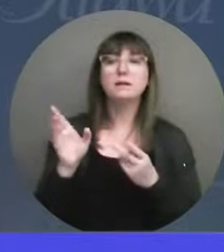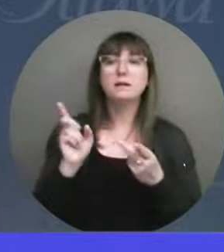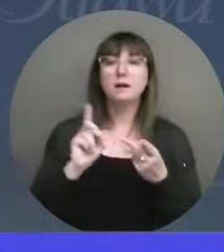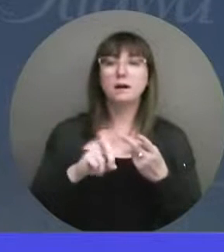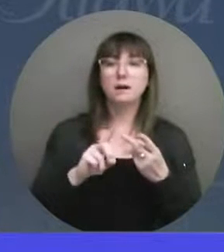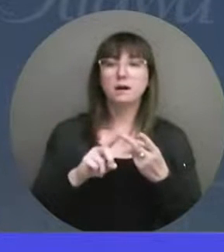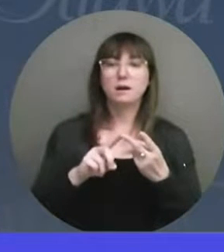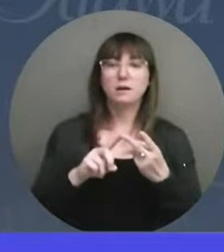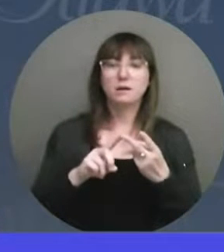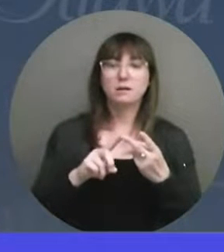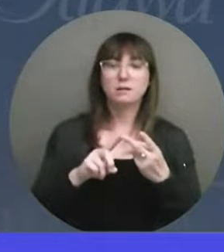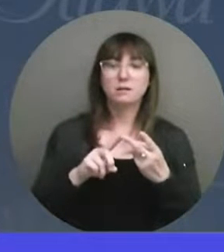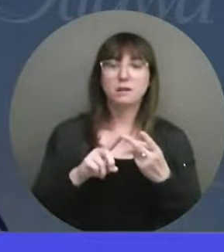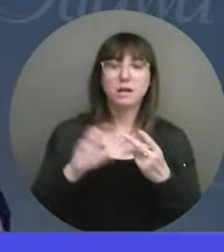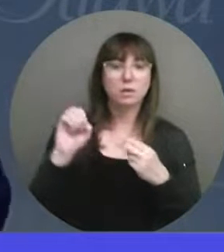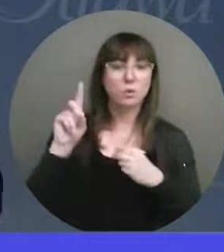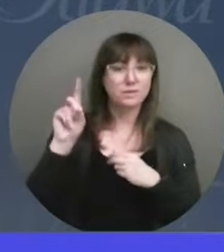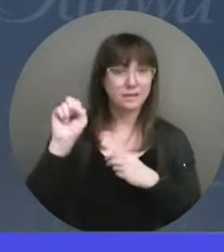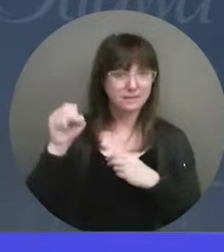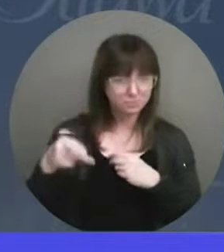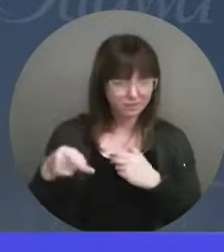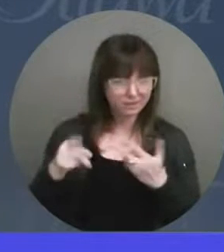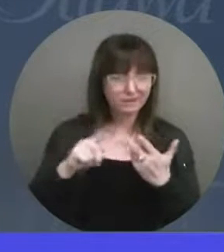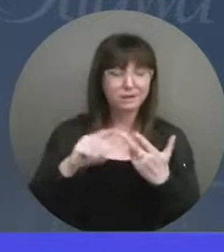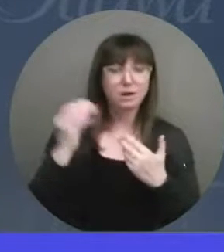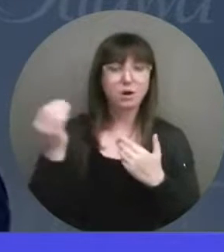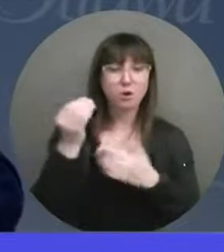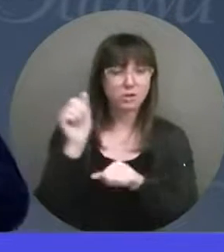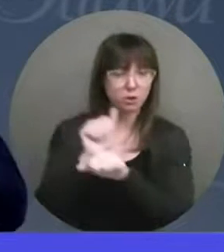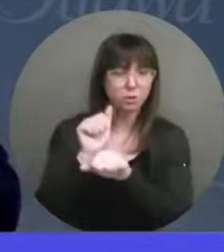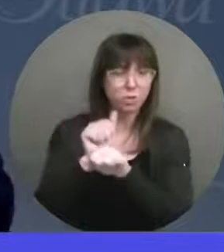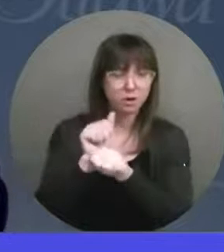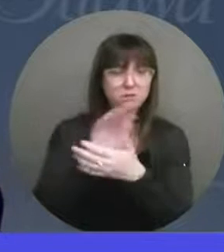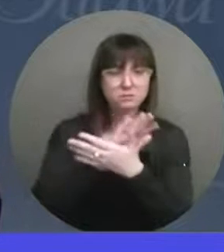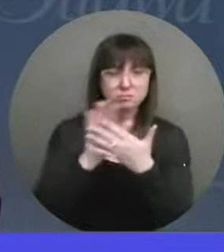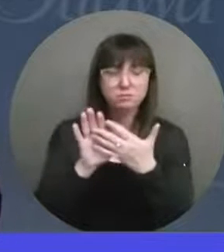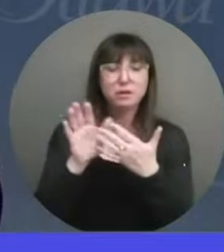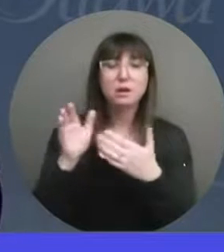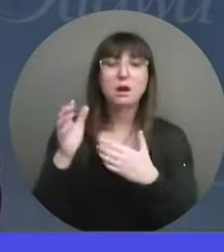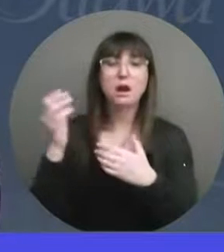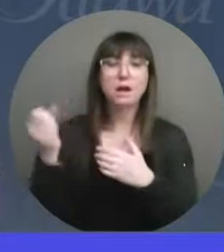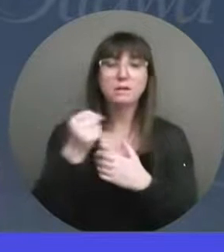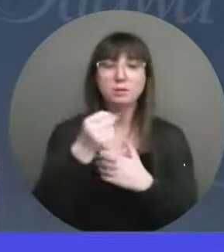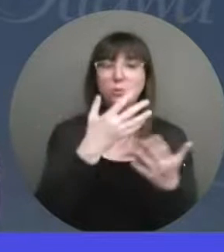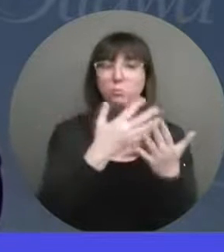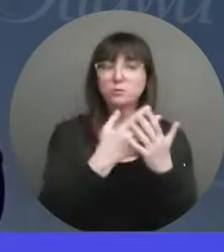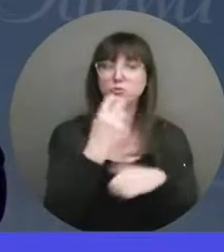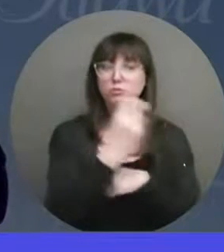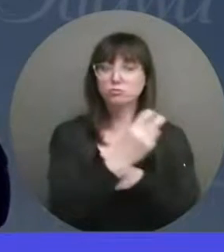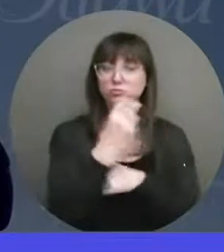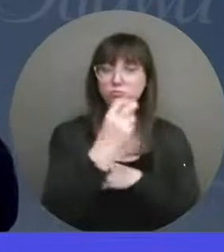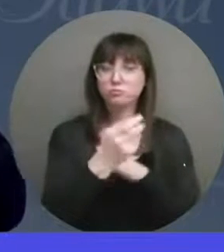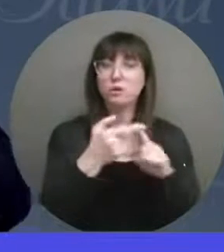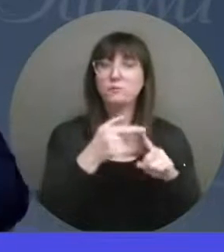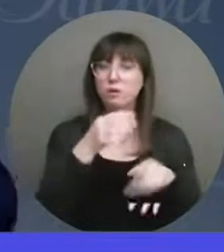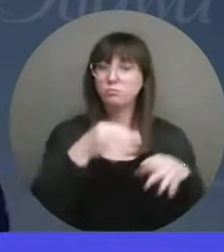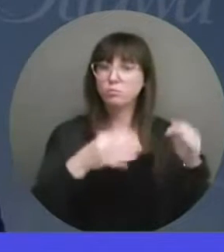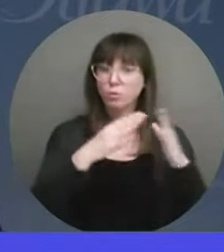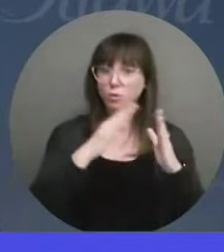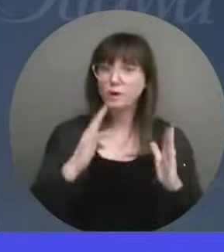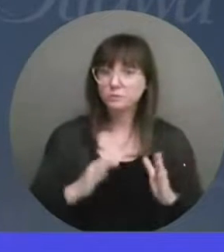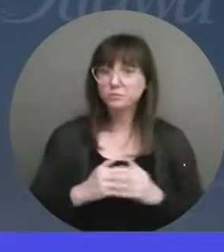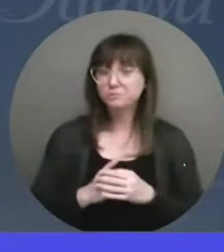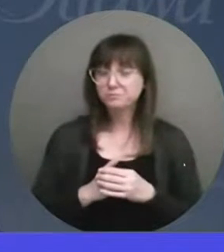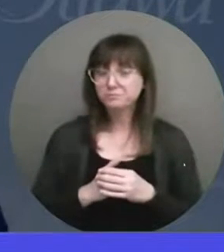Ontario Disability Support Program, Ontario Works, and prisoner transportation from the provincial courthouse.